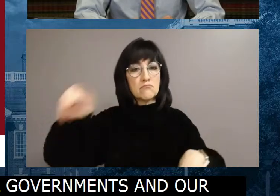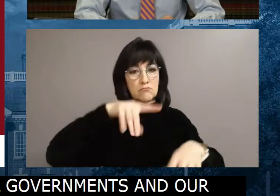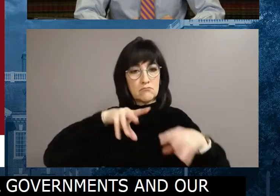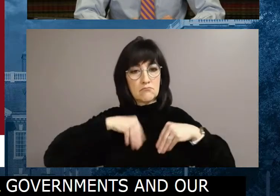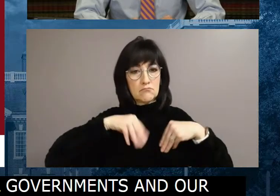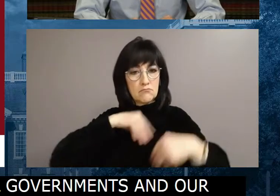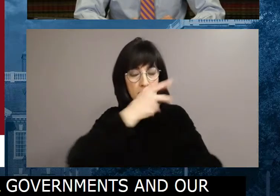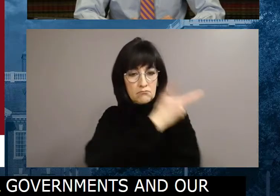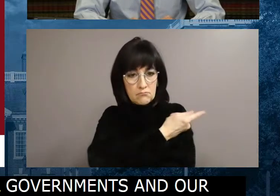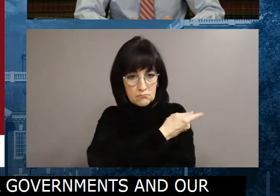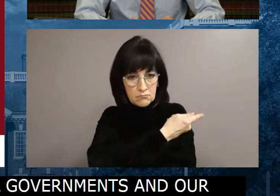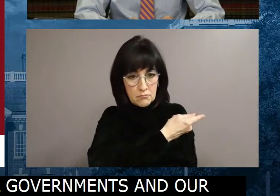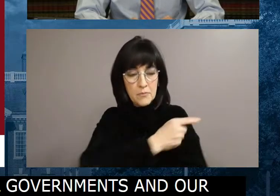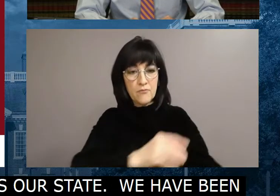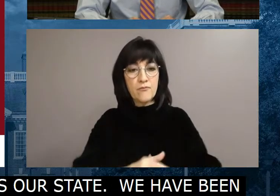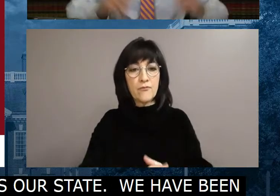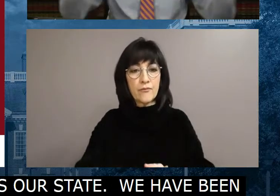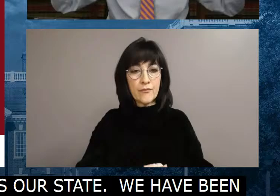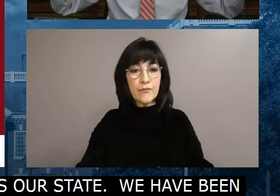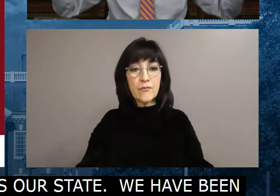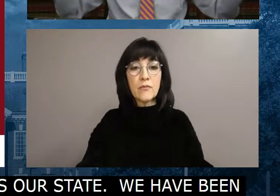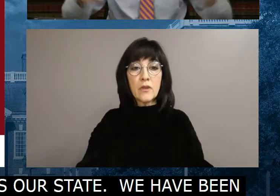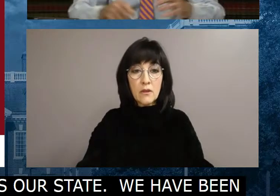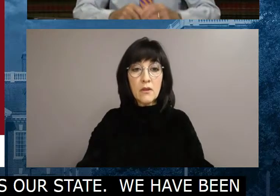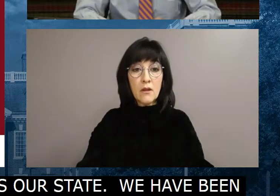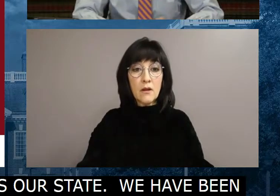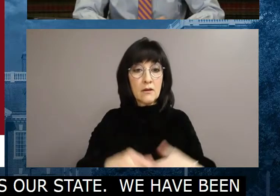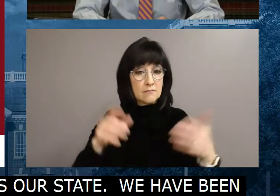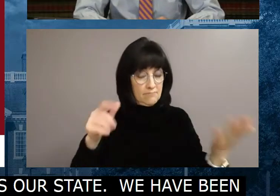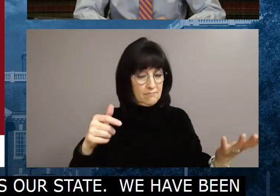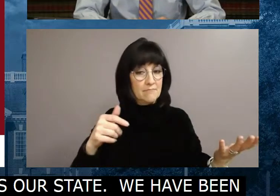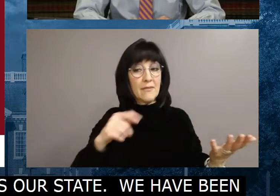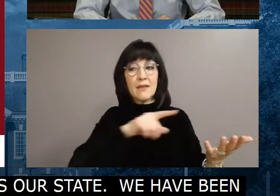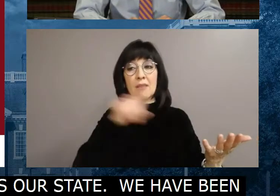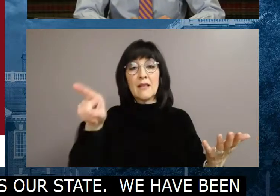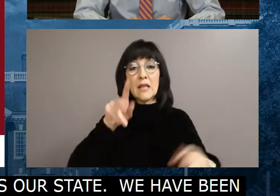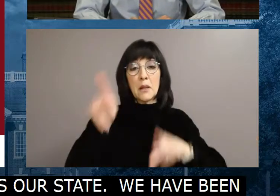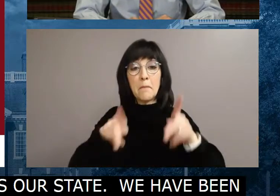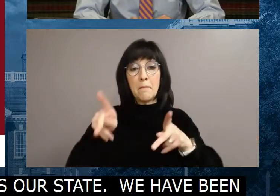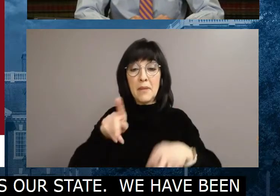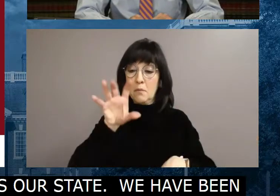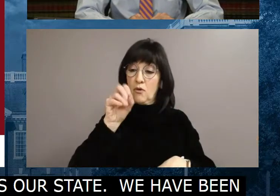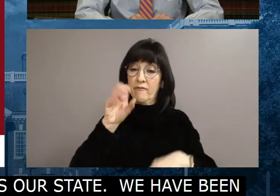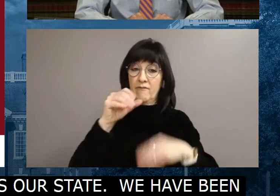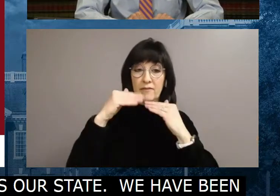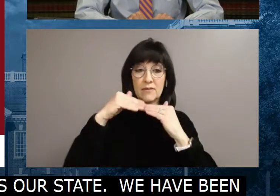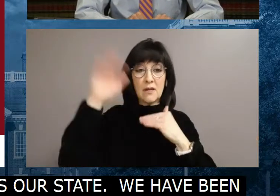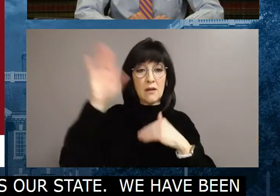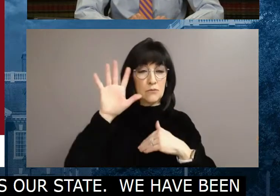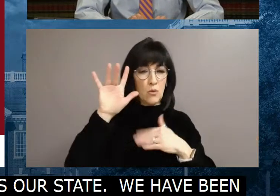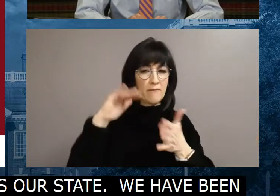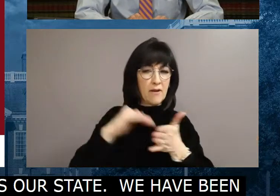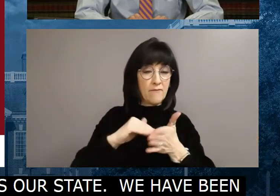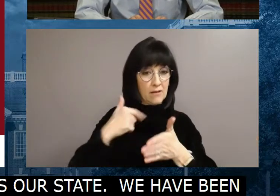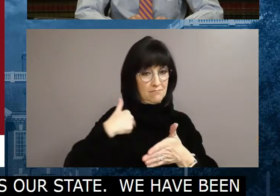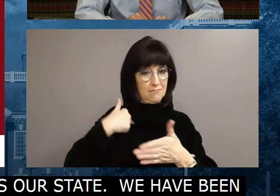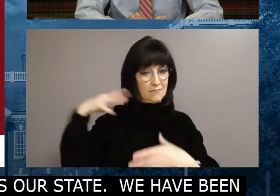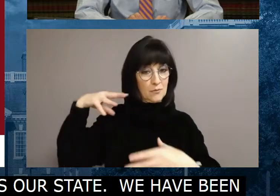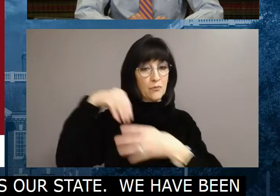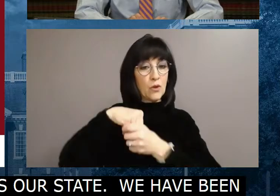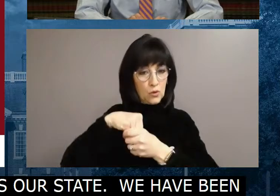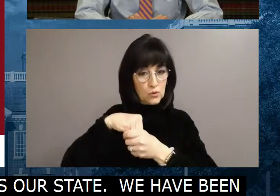25,000 people 50 and older, including yours truly, signed up to be vaccinated. We sent